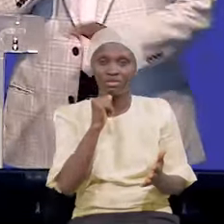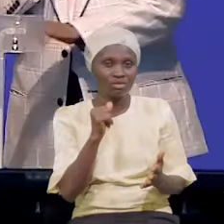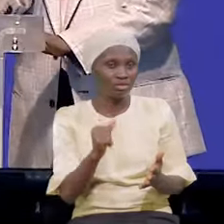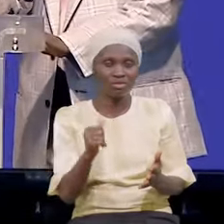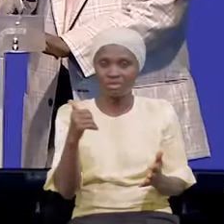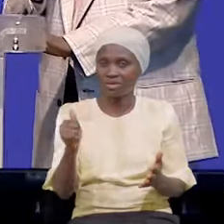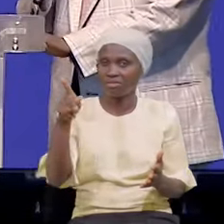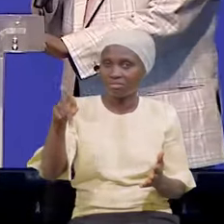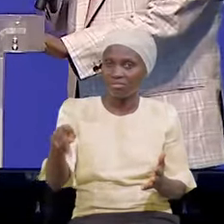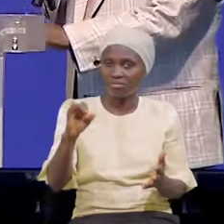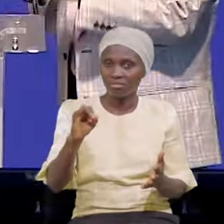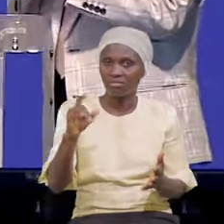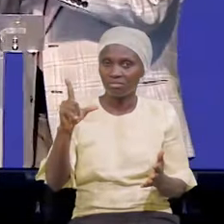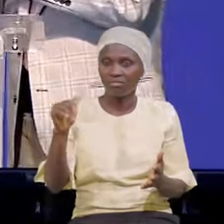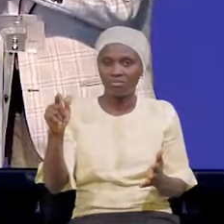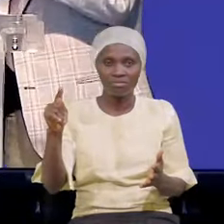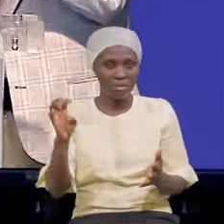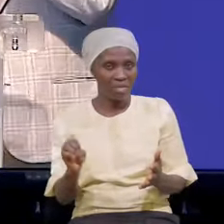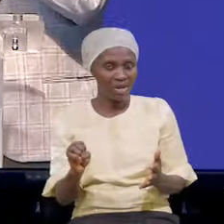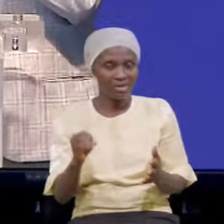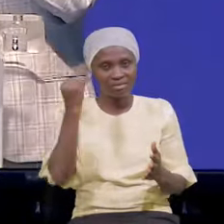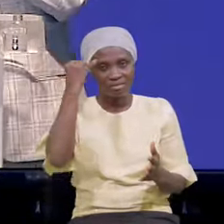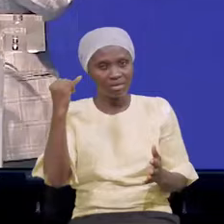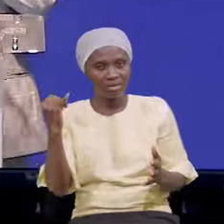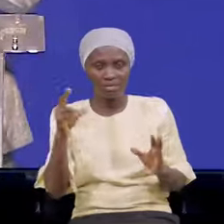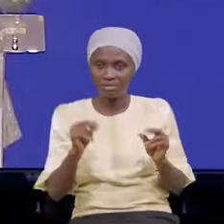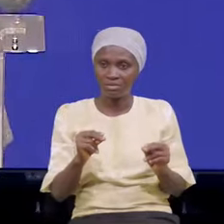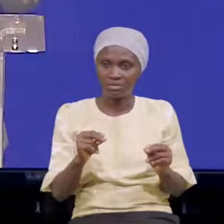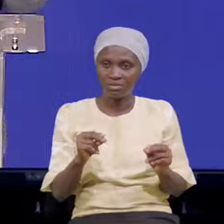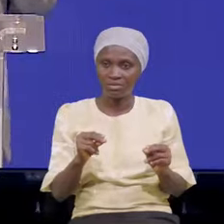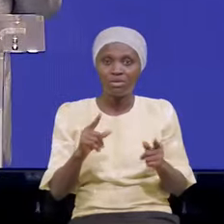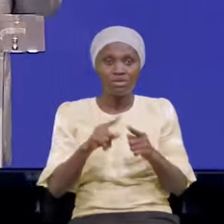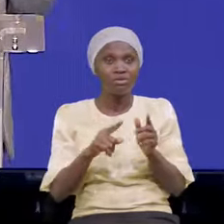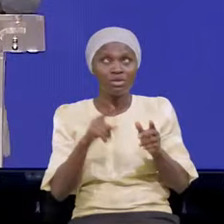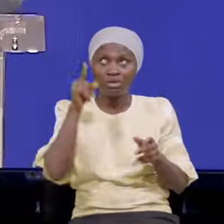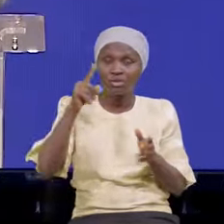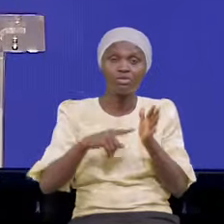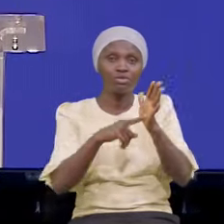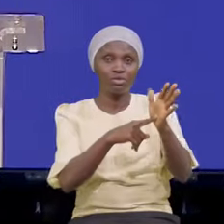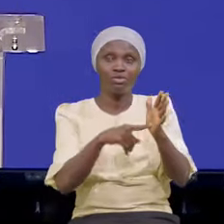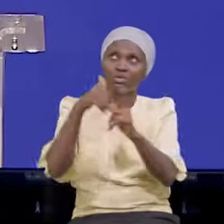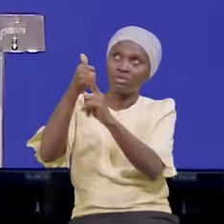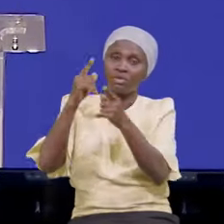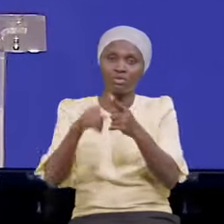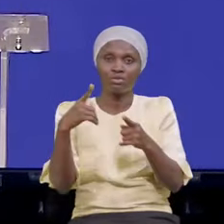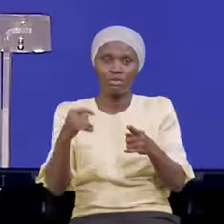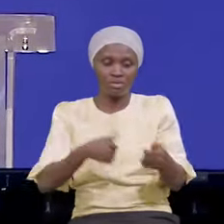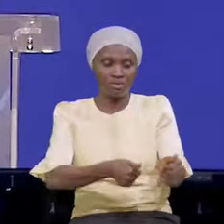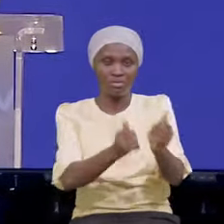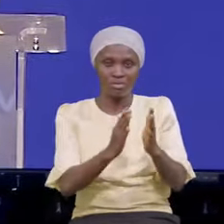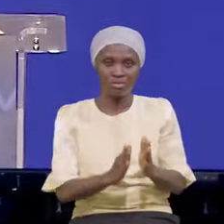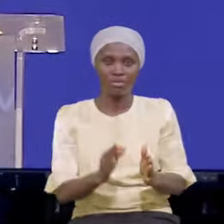aa tarvata kristu yokka punaruddhanam anedi rahasyamaina yochana kaadu. Showed himself to the disciples aina tanana taanu